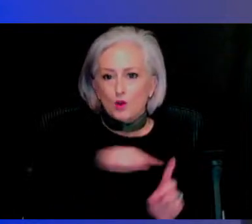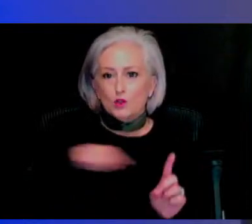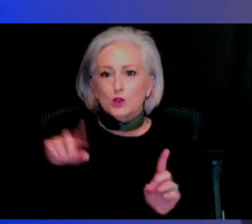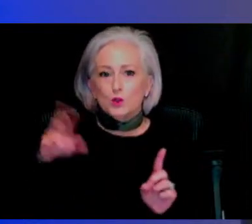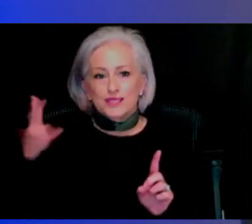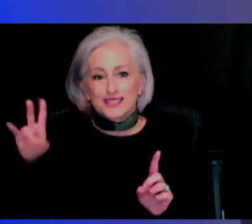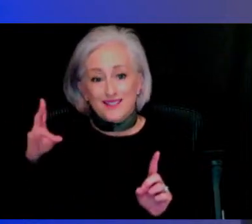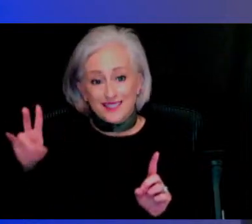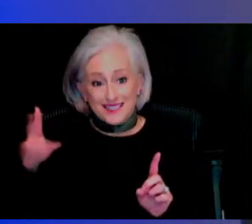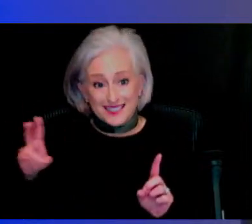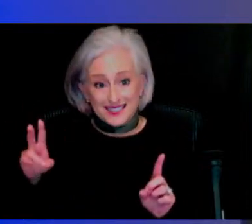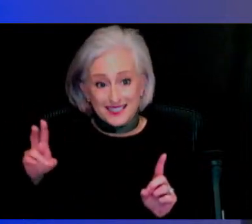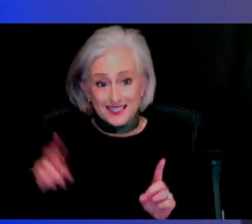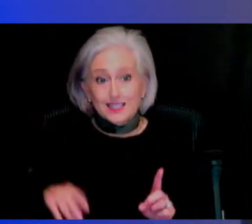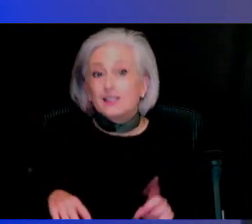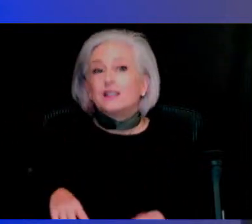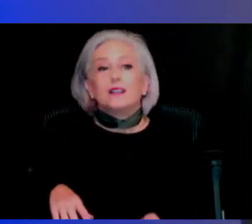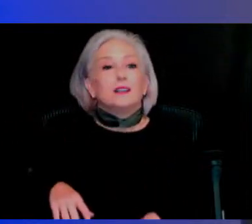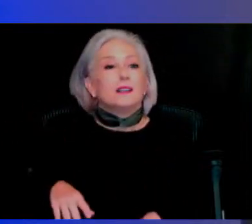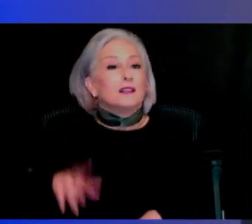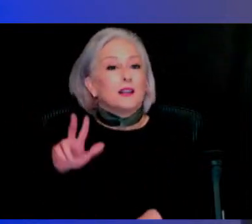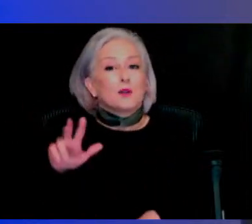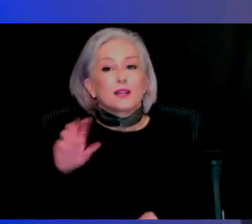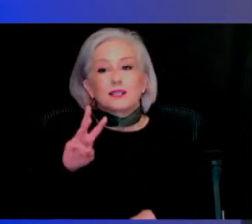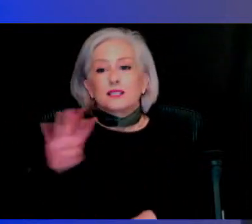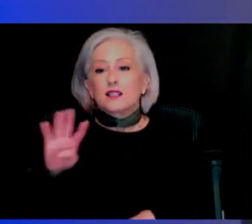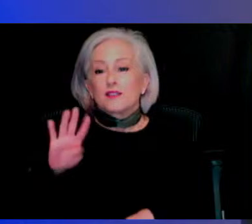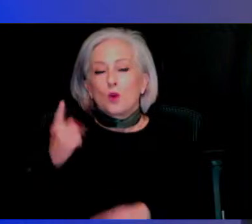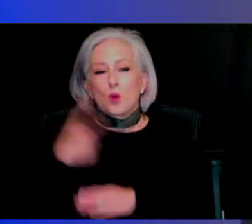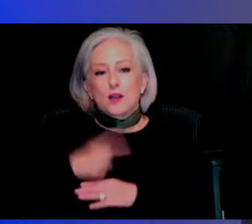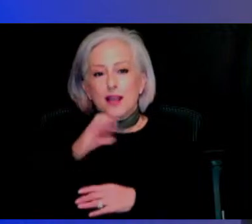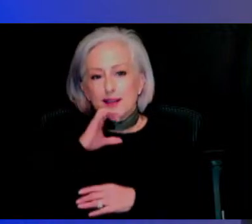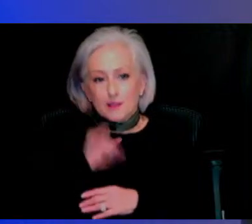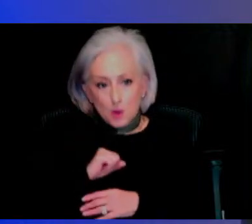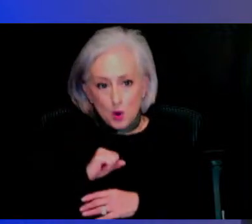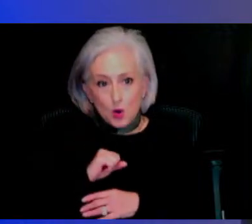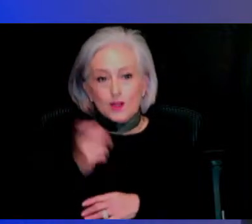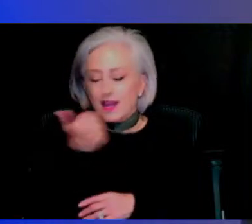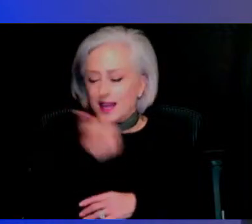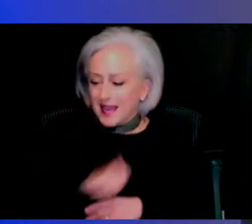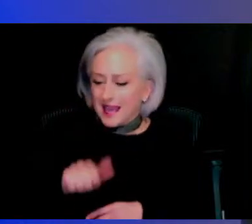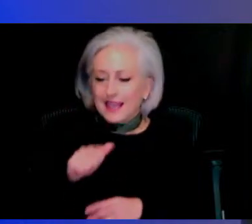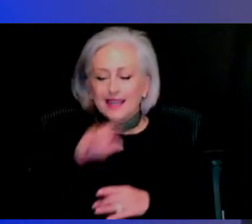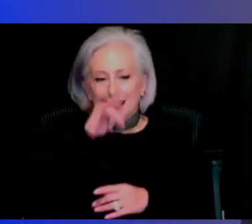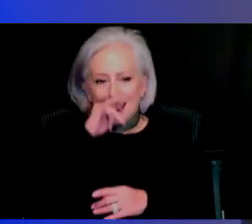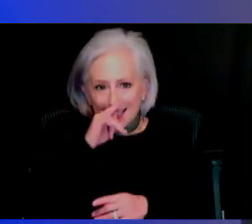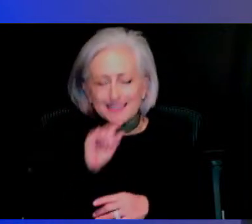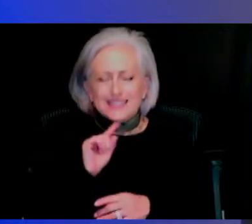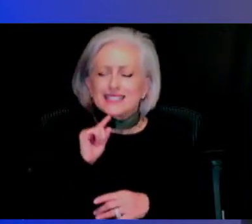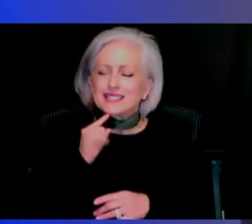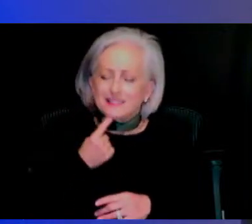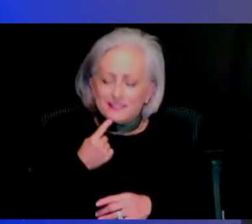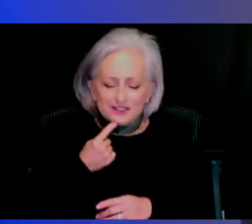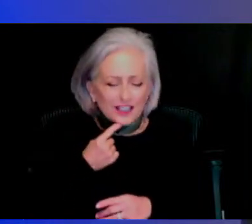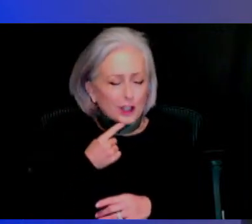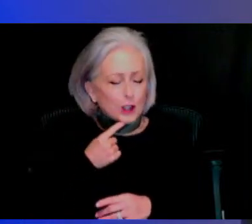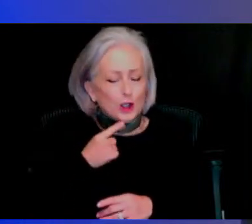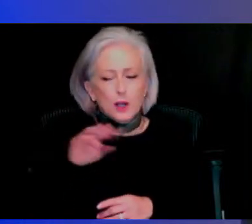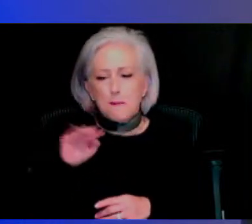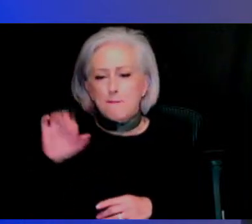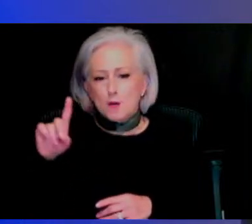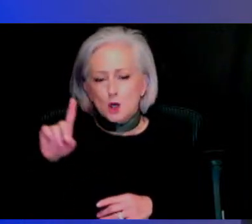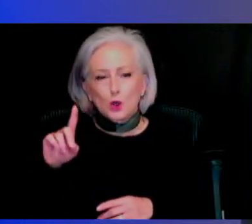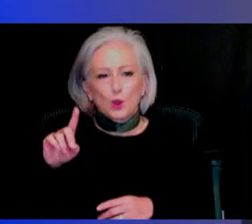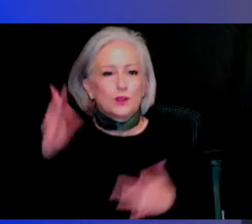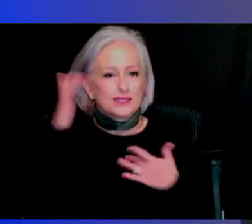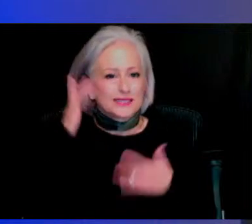old. We're helping kiddos that are struggling with severe mood disorders, so depression, anxiety, struggling with suicidal thoughts